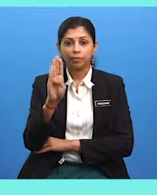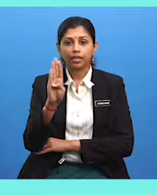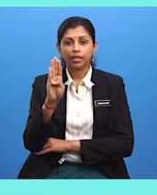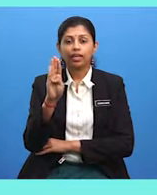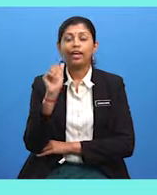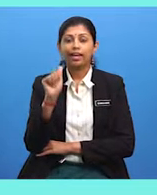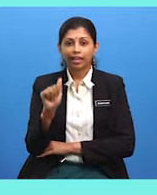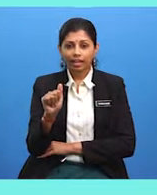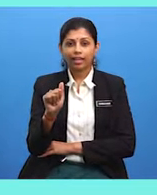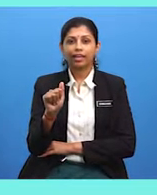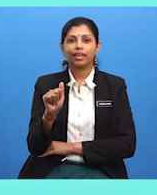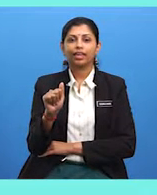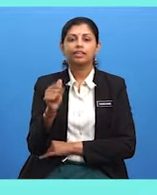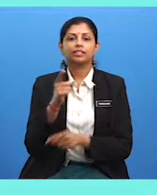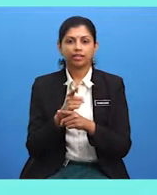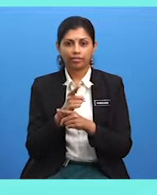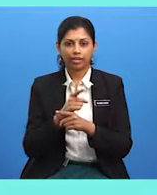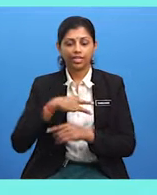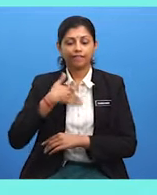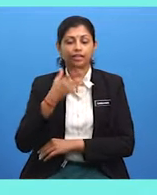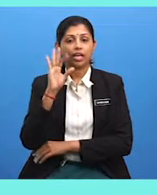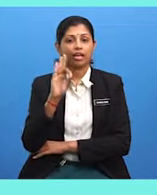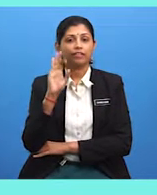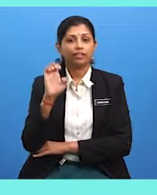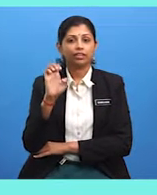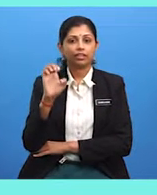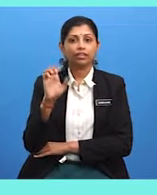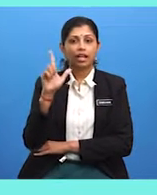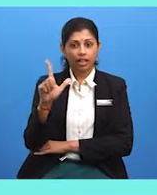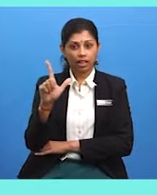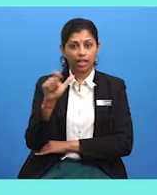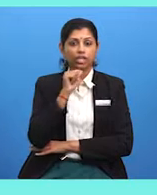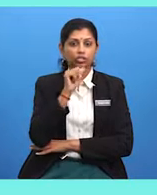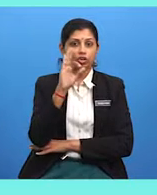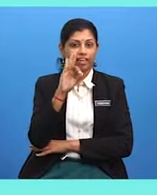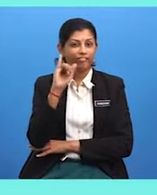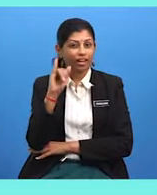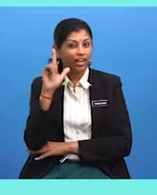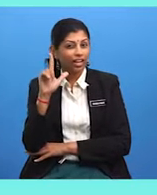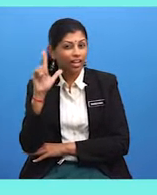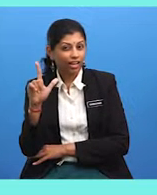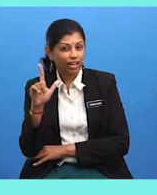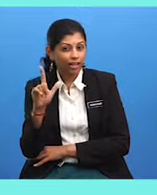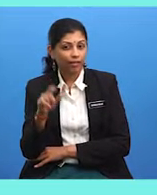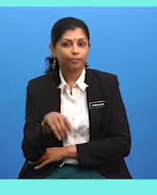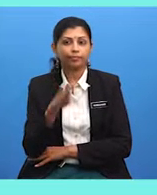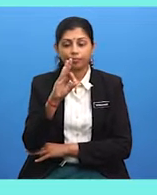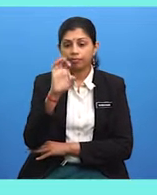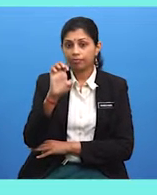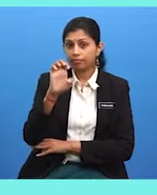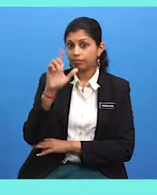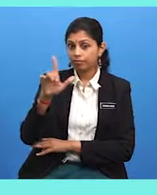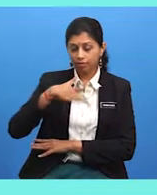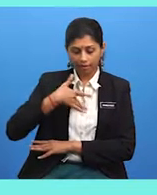the word feel is spelled with F-E-E-L, and not the one spelled